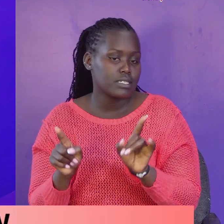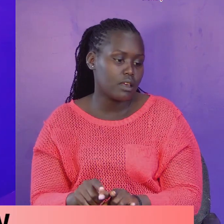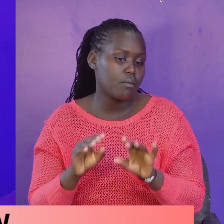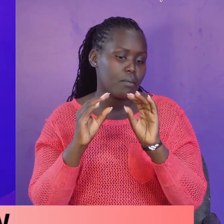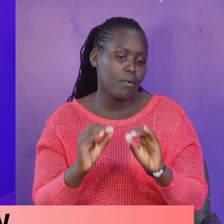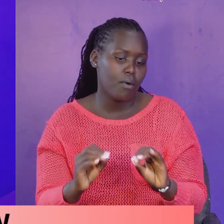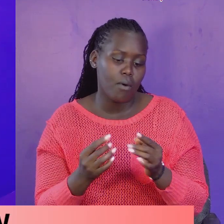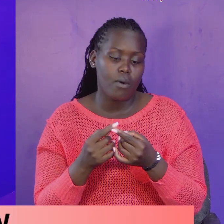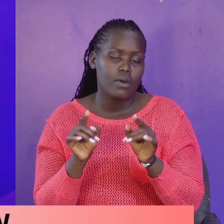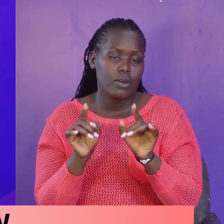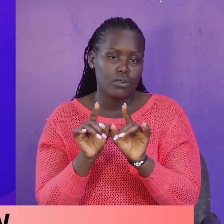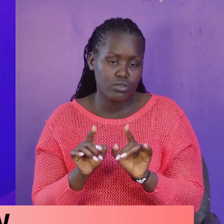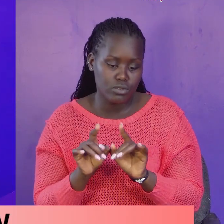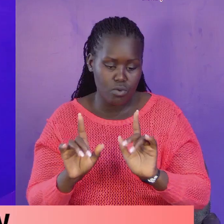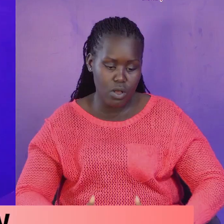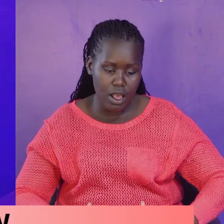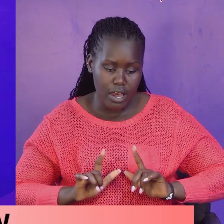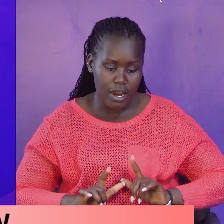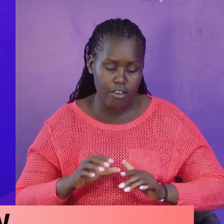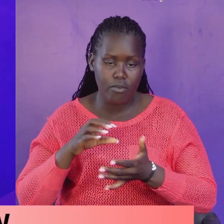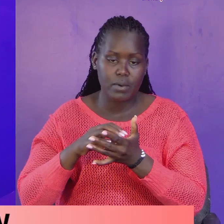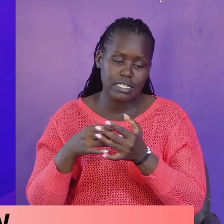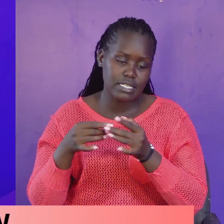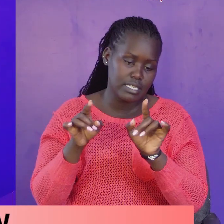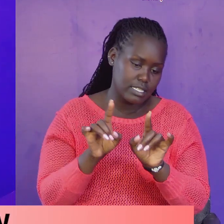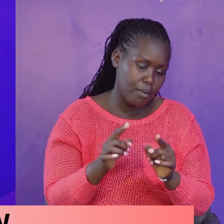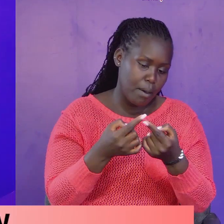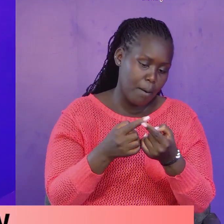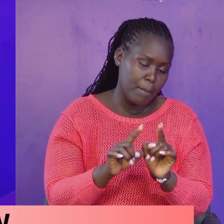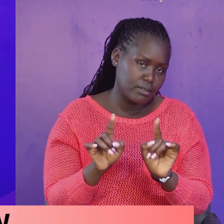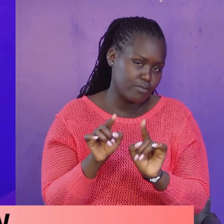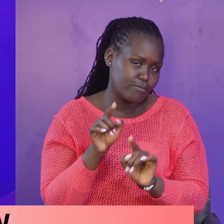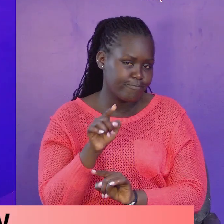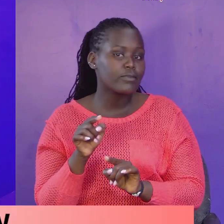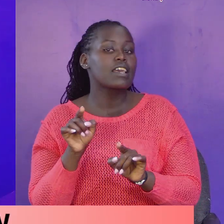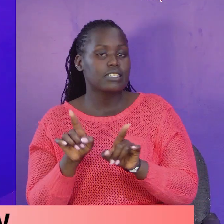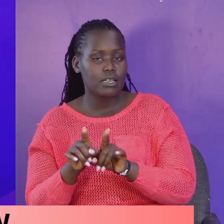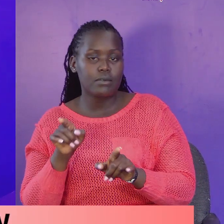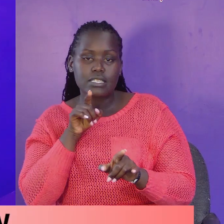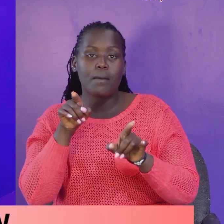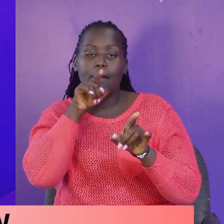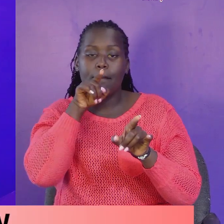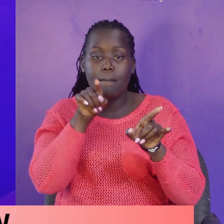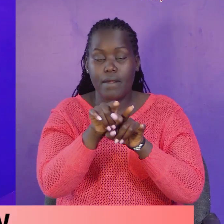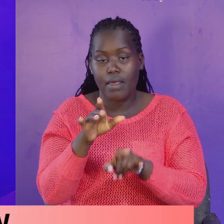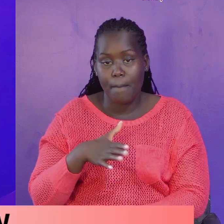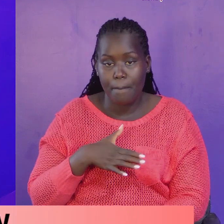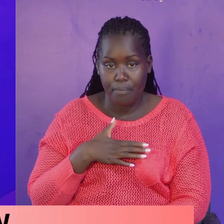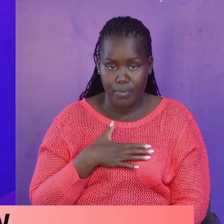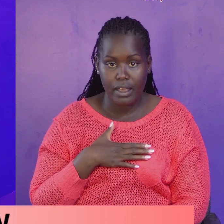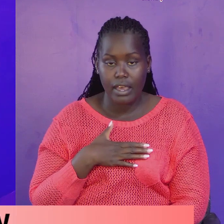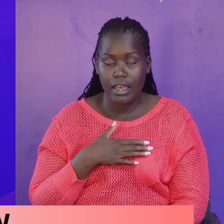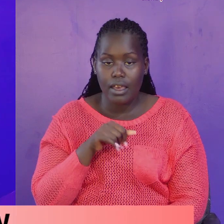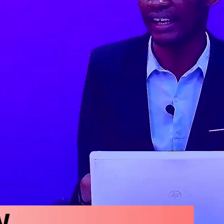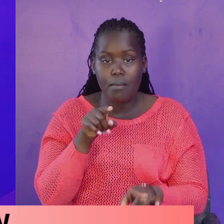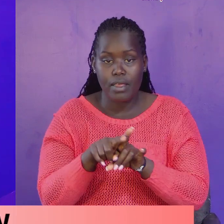comes to life matters, we are on the same page. And of course, you are like my brother. So it is the same